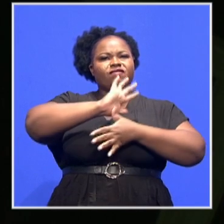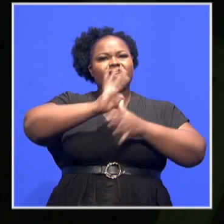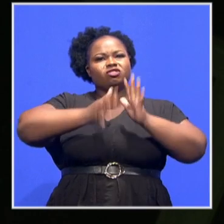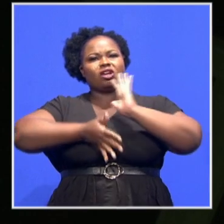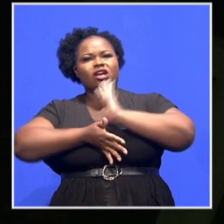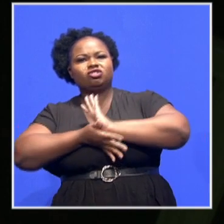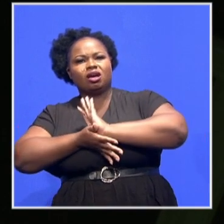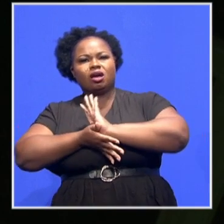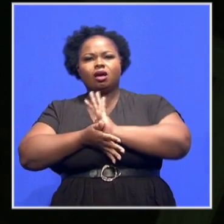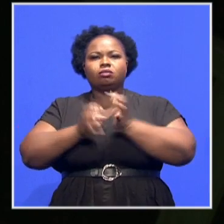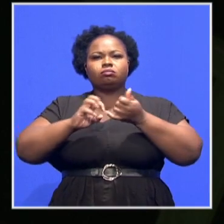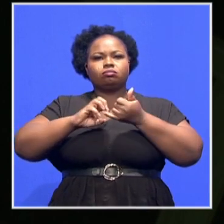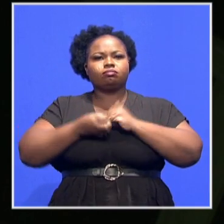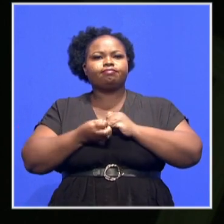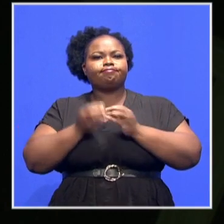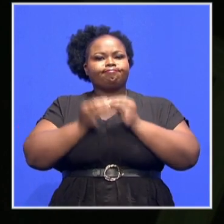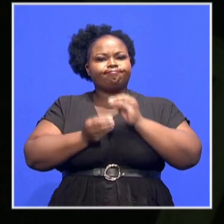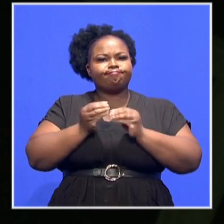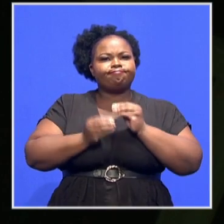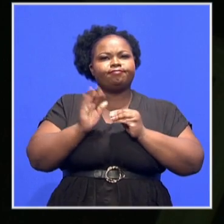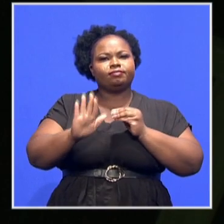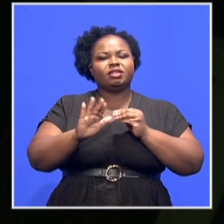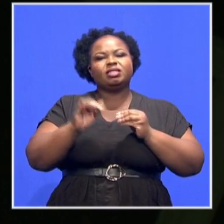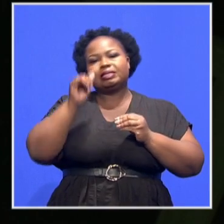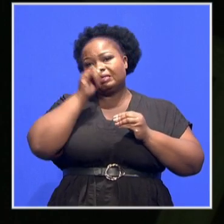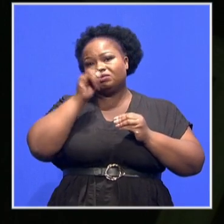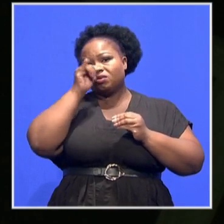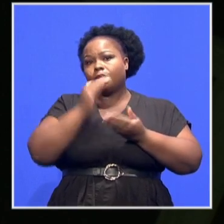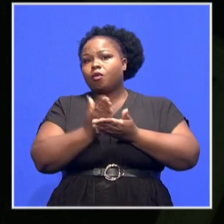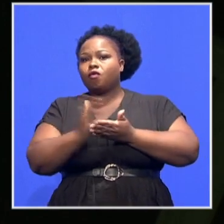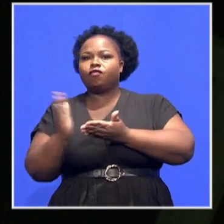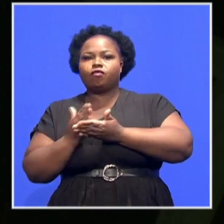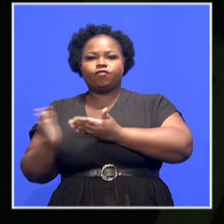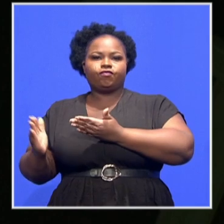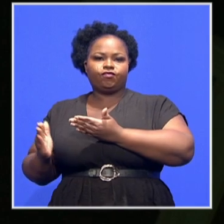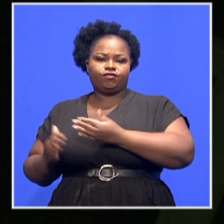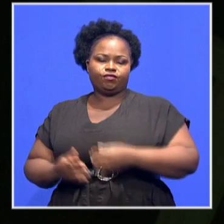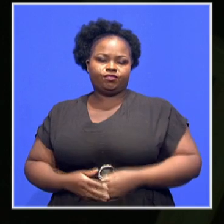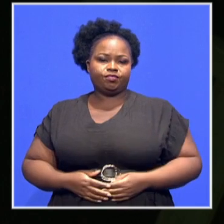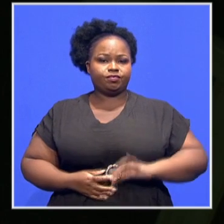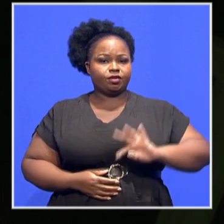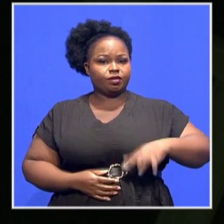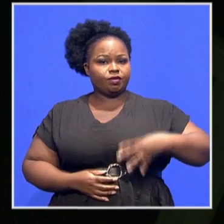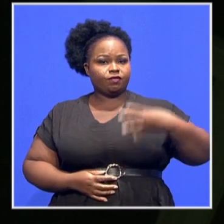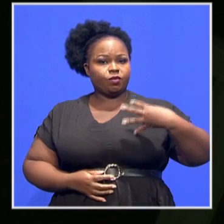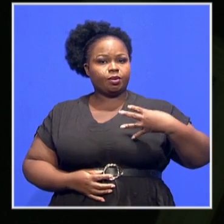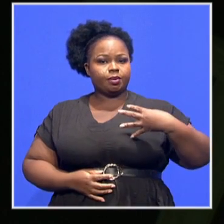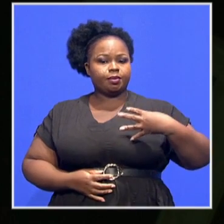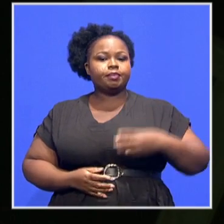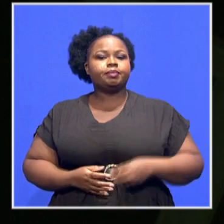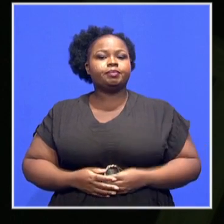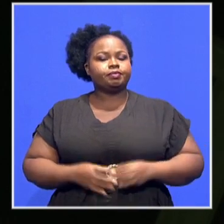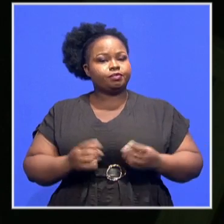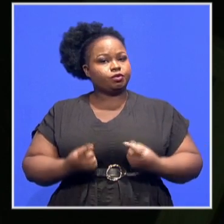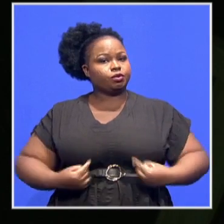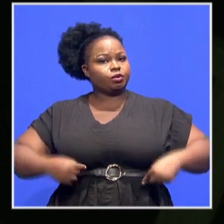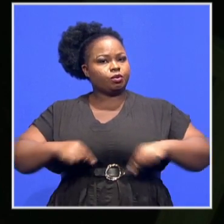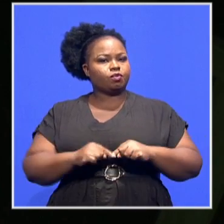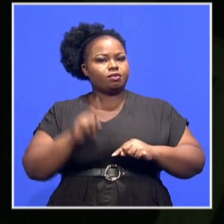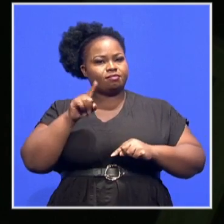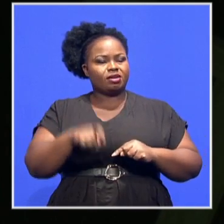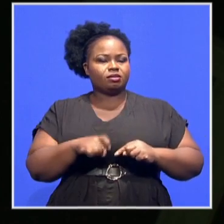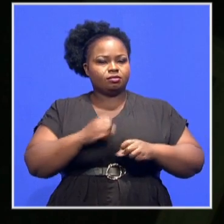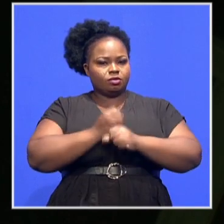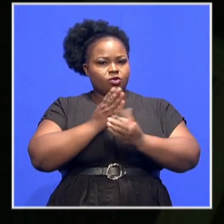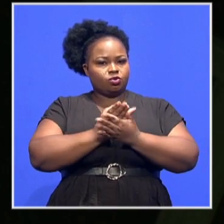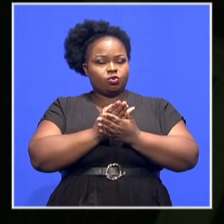of criminality. And fourthly, we need to improve the regulatory